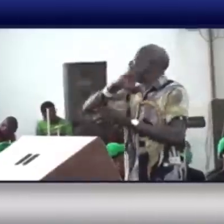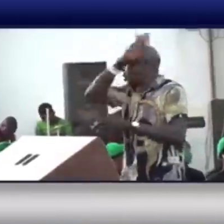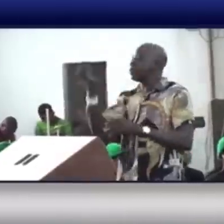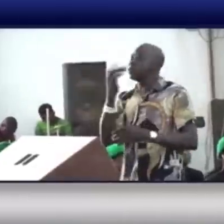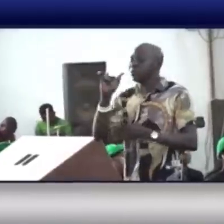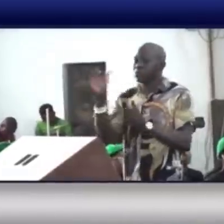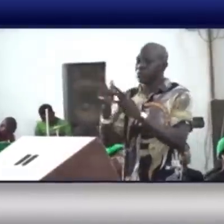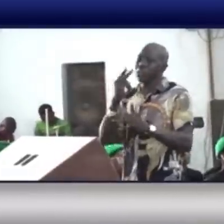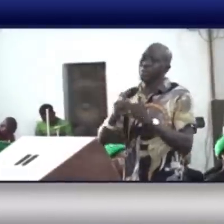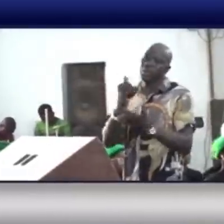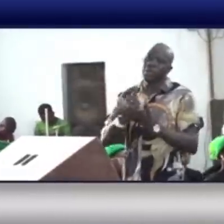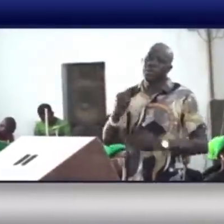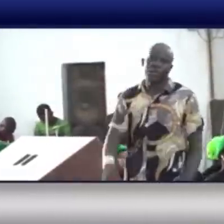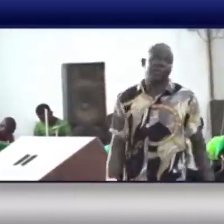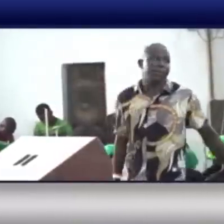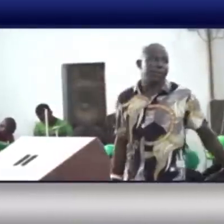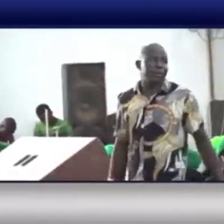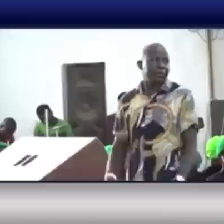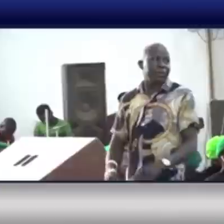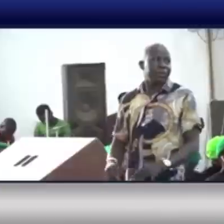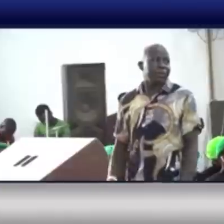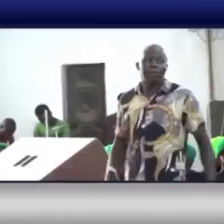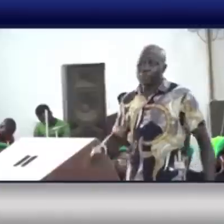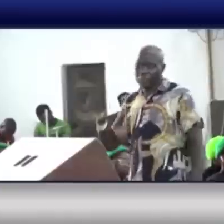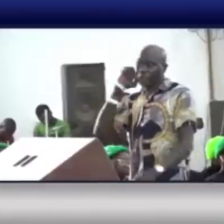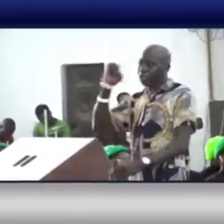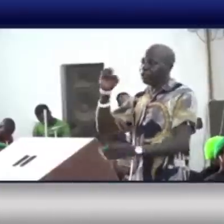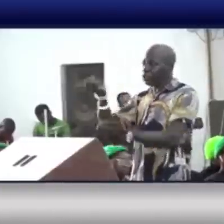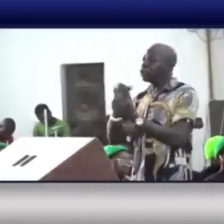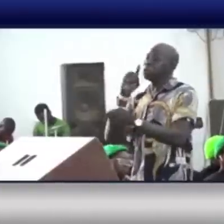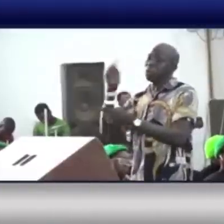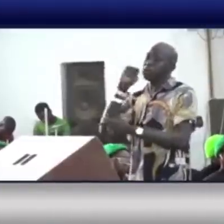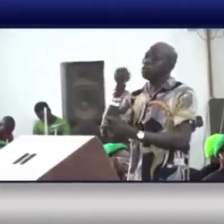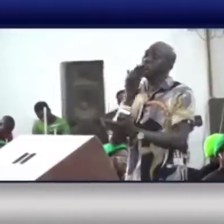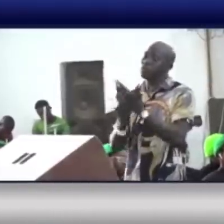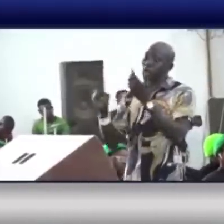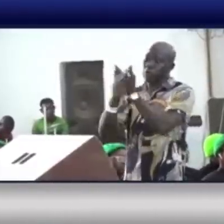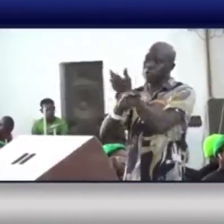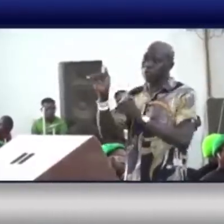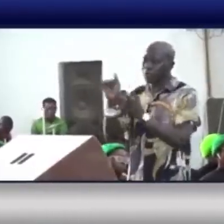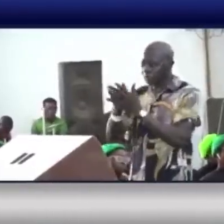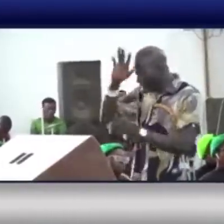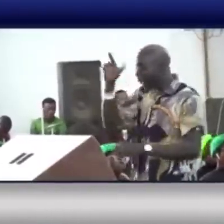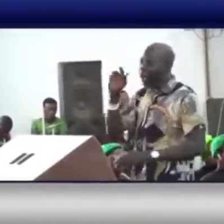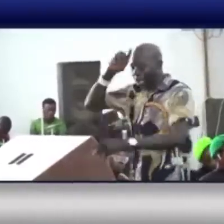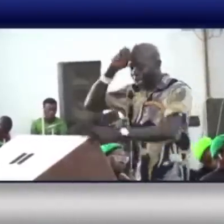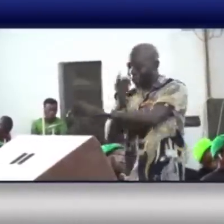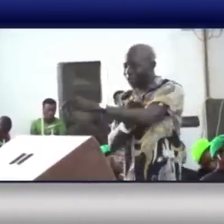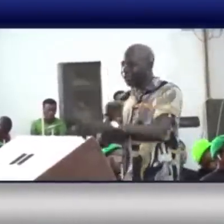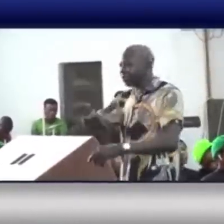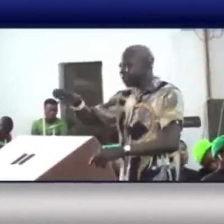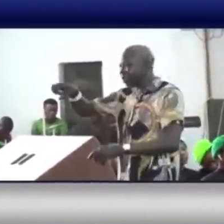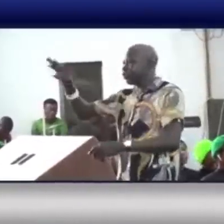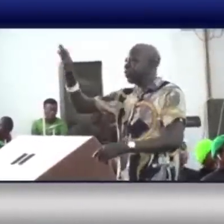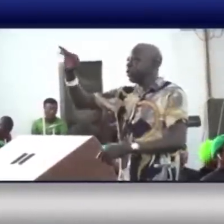Amen. The fruit of labor will not serve in your mouth. In Jesus' name. She wants to testify to the goodness of God. She said when her child wants to go for youth service, he